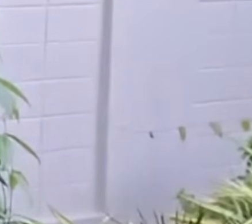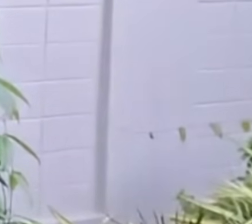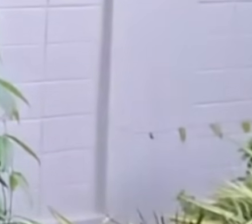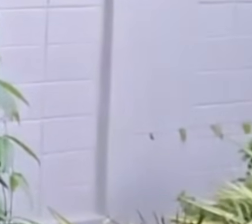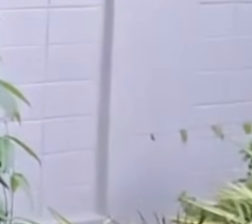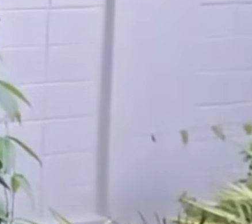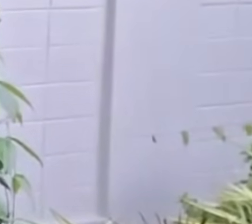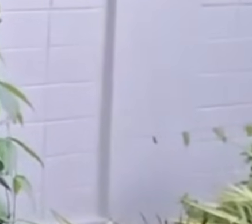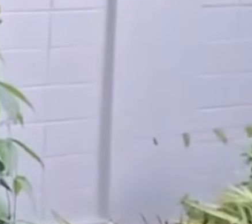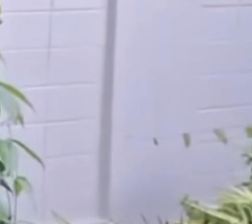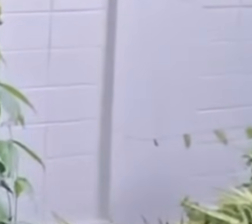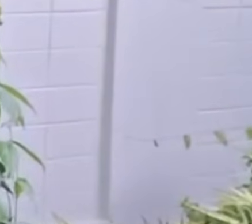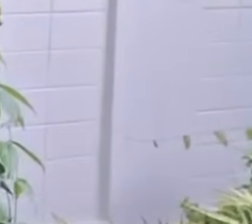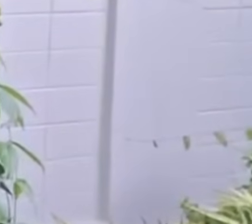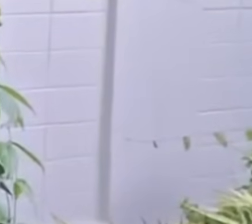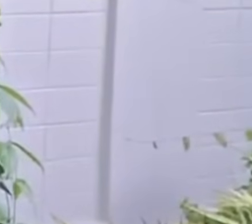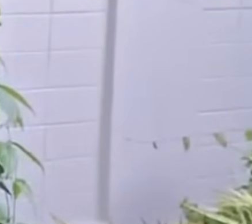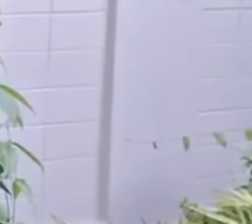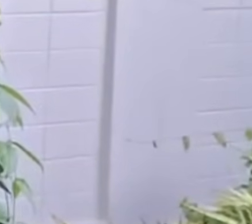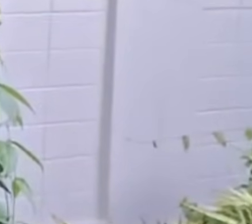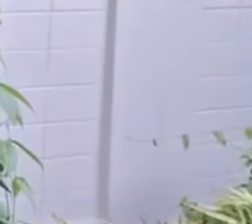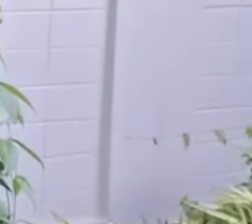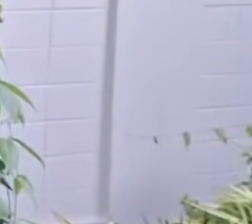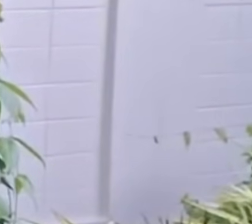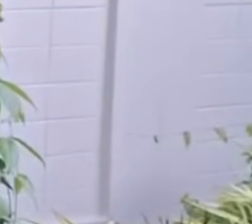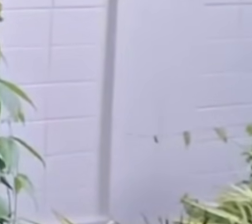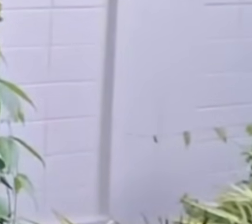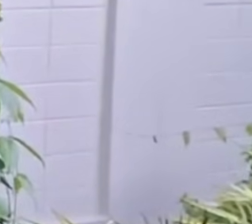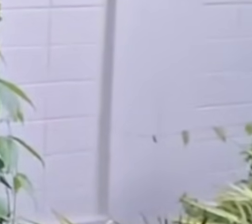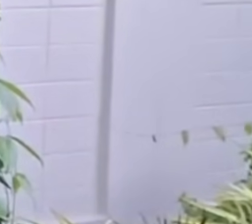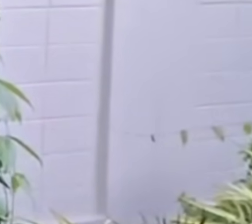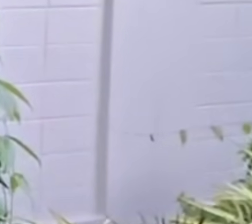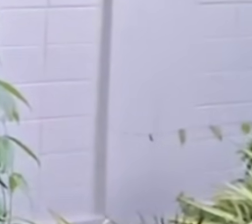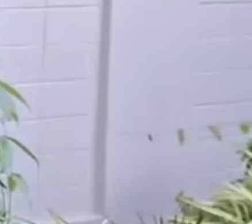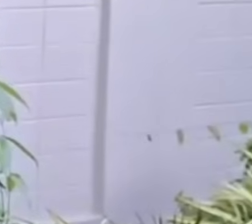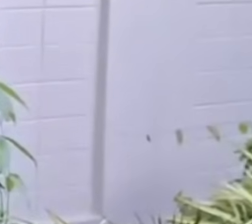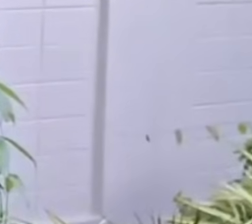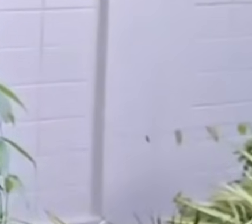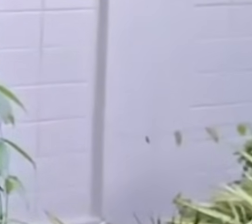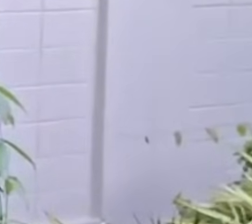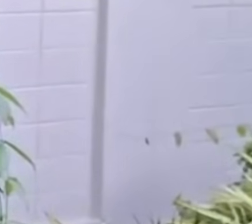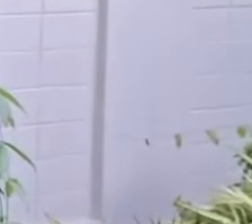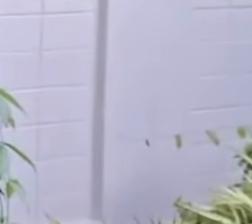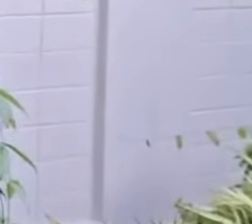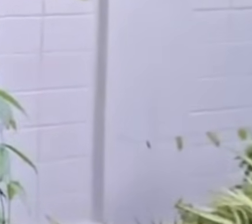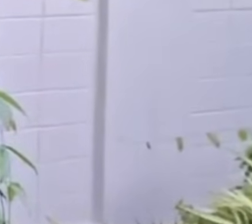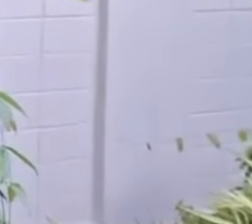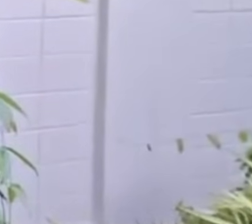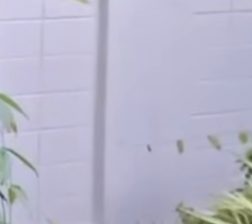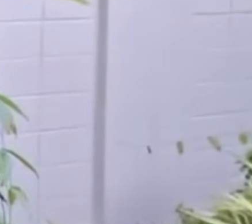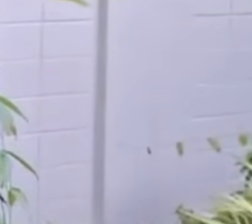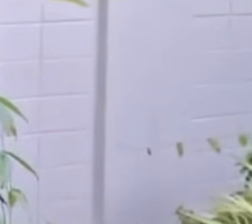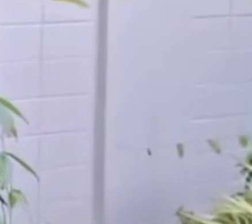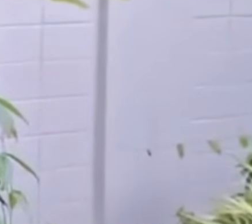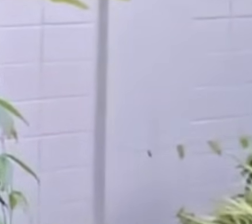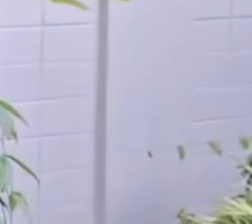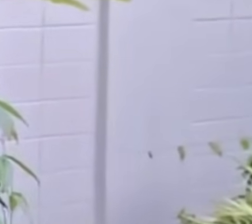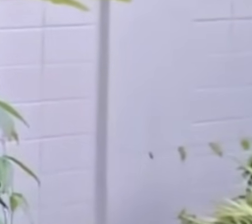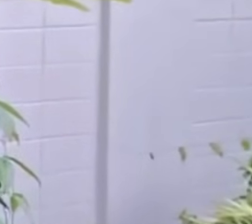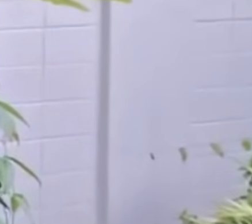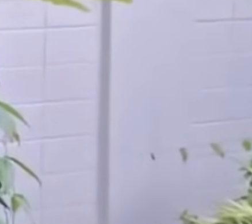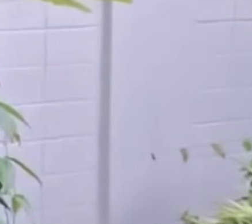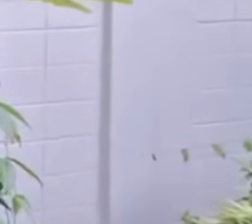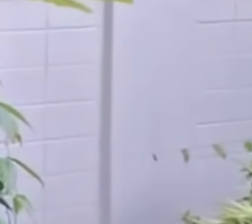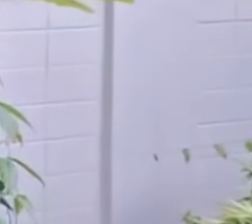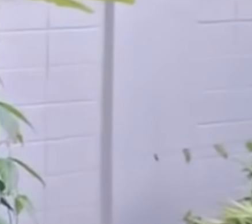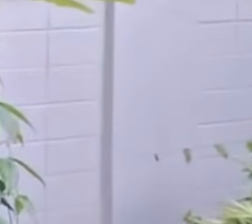brilliance as a Caribbean people to the people of the world. And we are really trying to get to that level